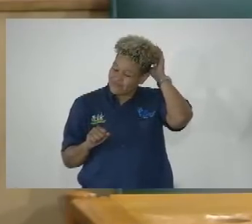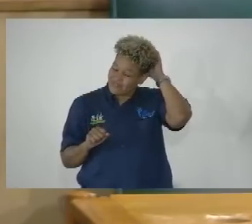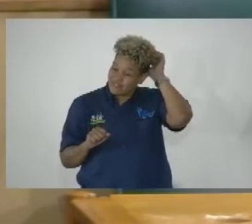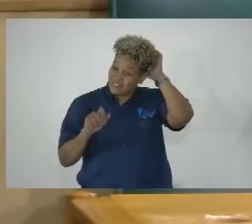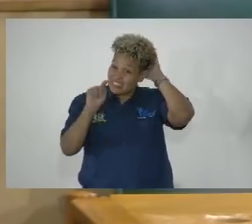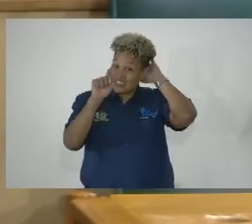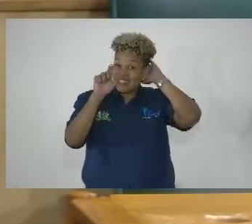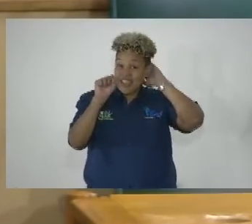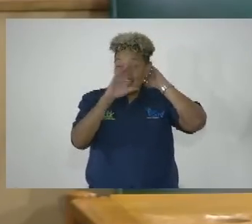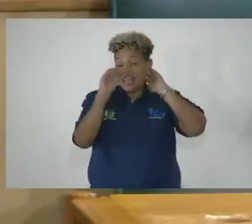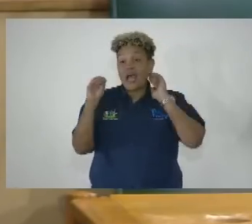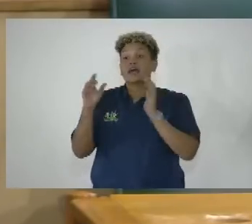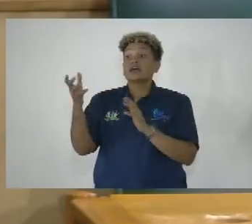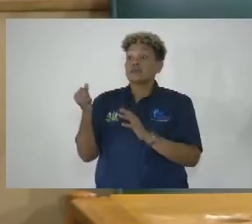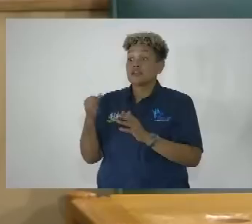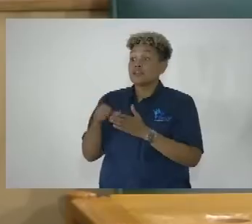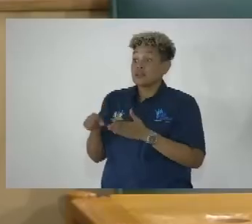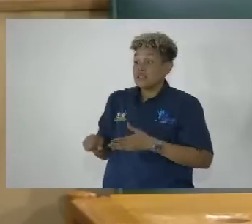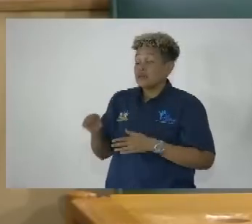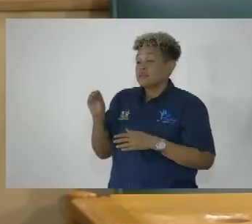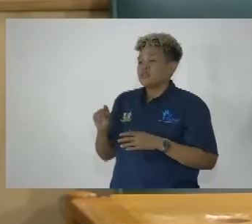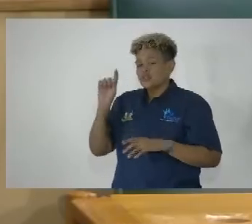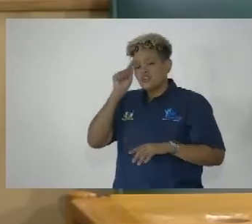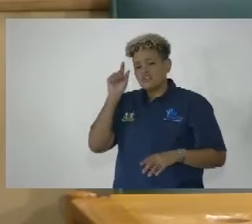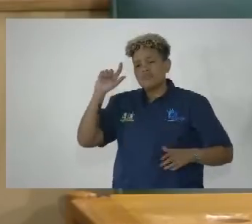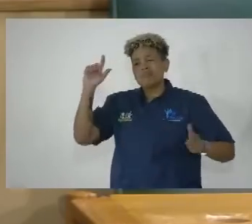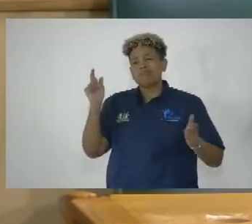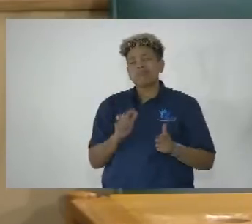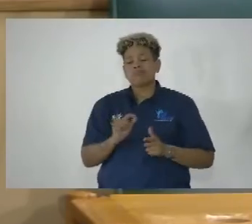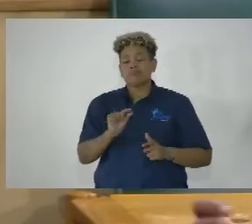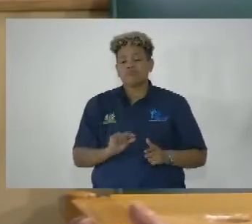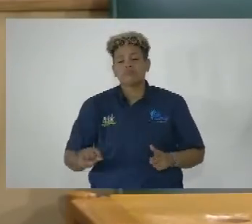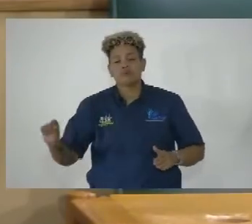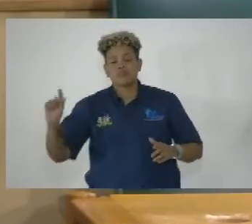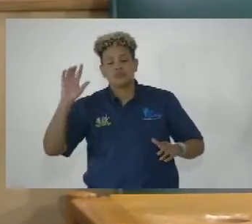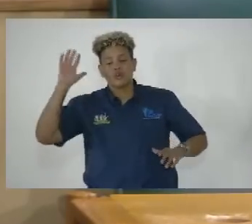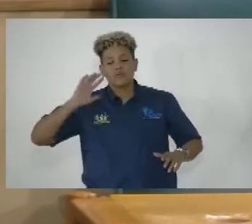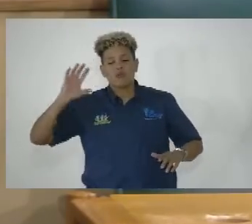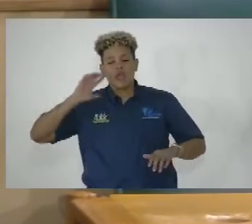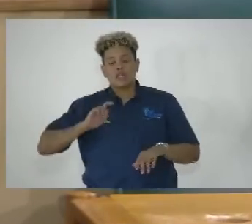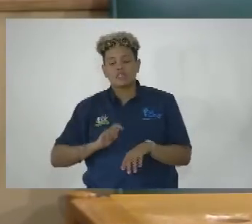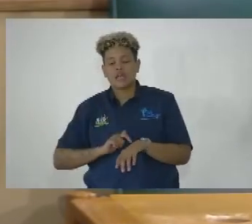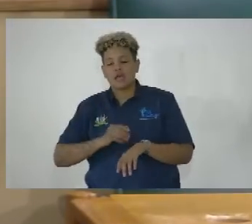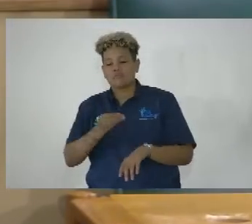been reduced to a trickle relative to prior periods.